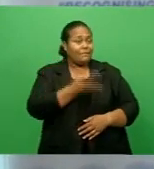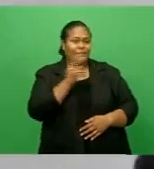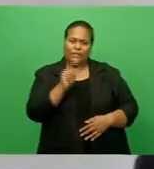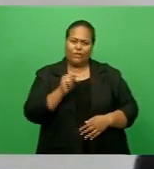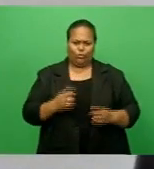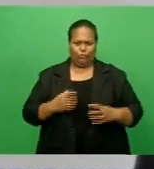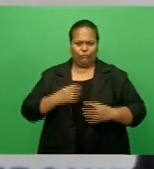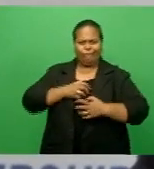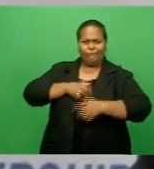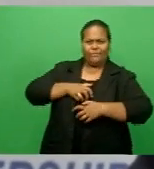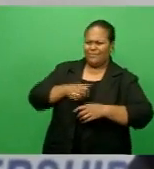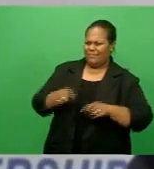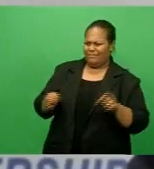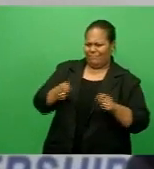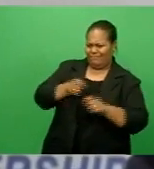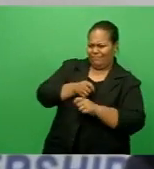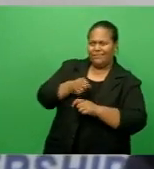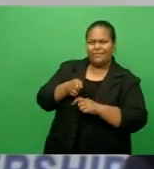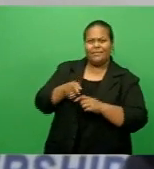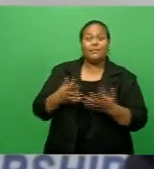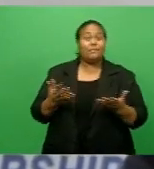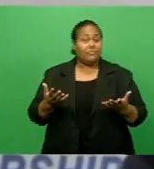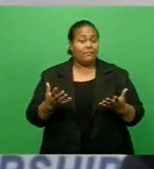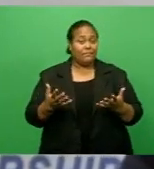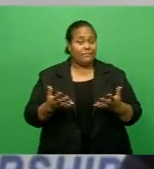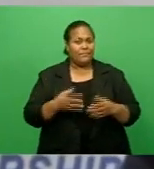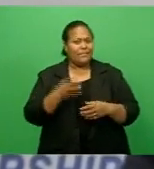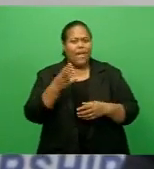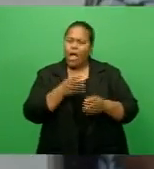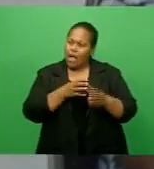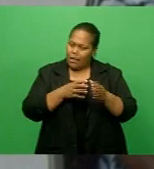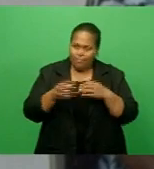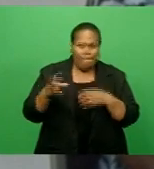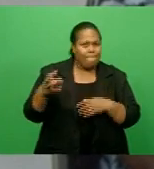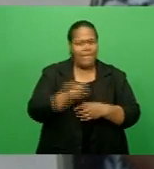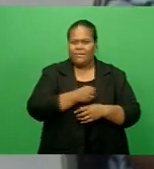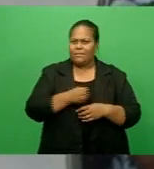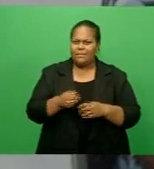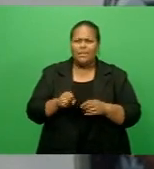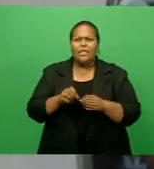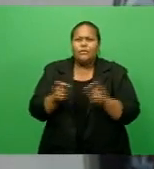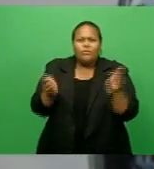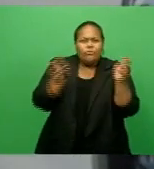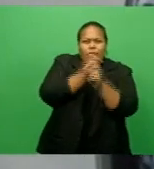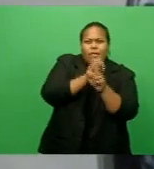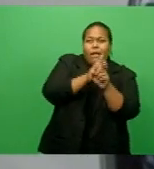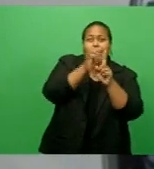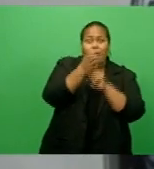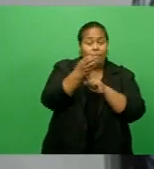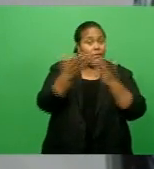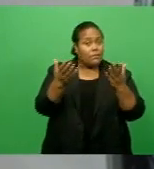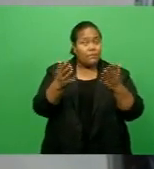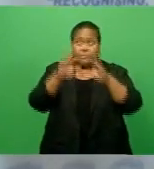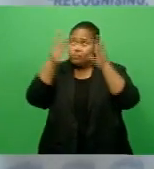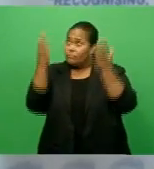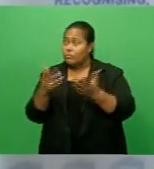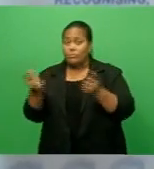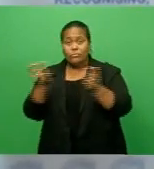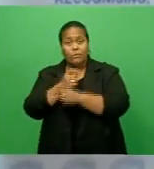ourselves in and address the changing environment, the global changes that are